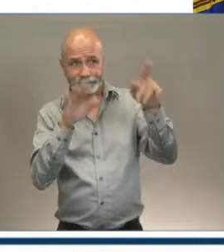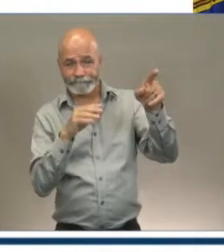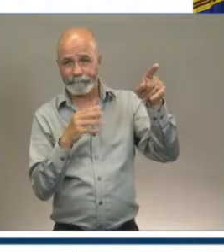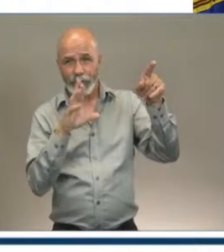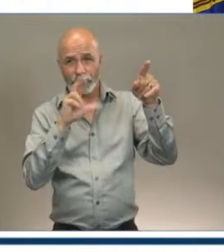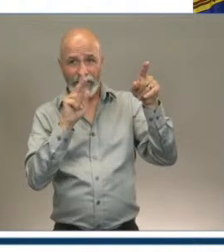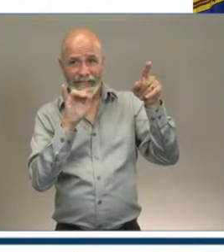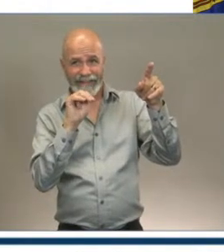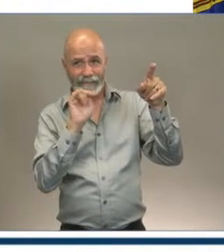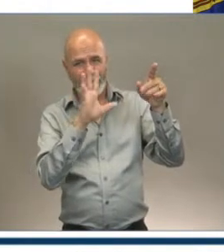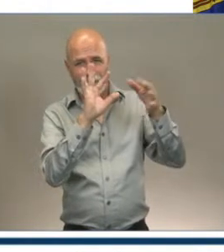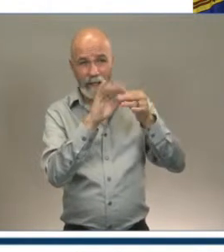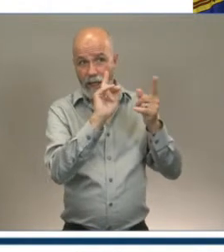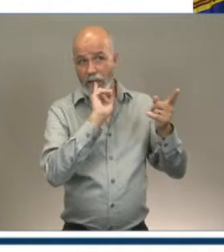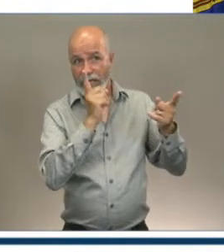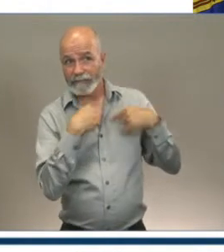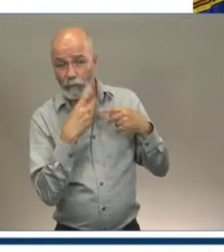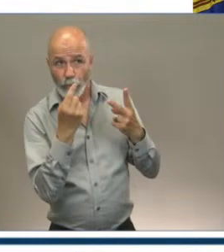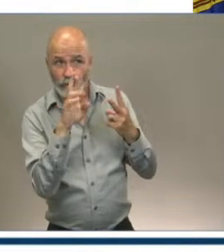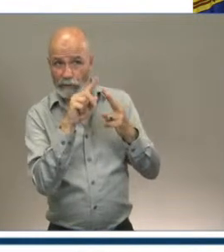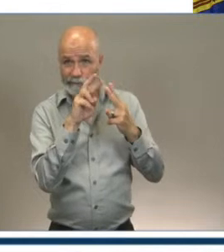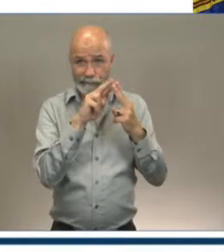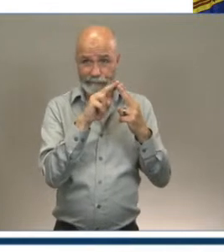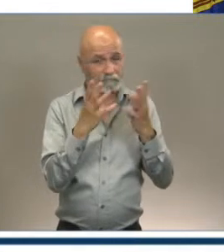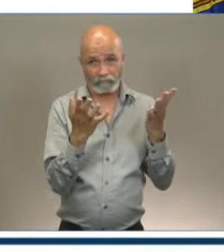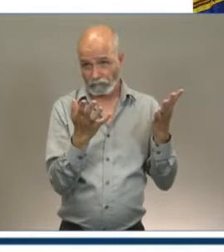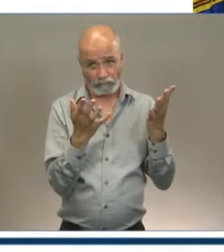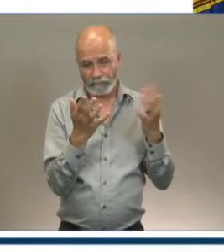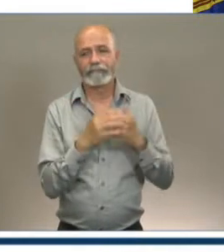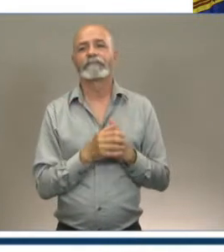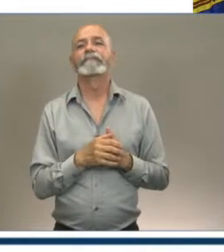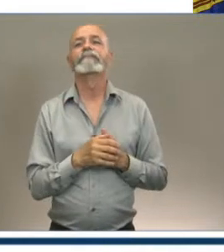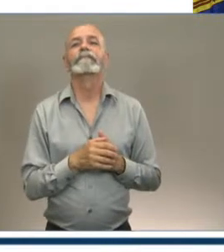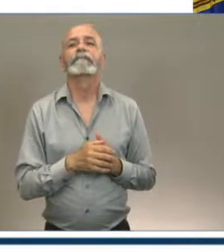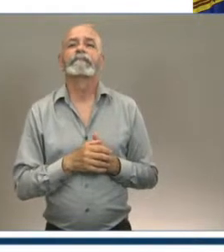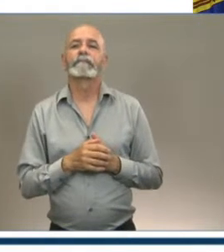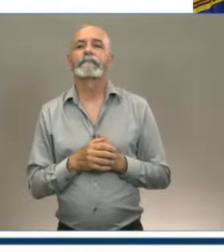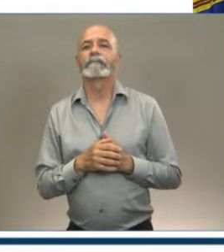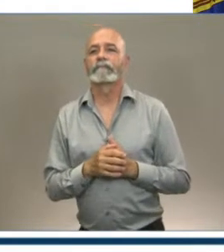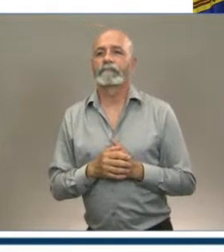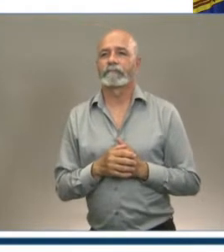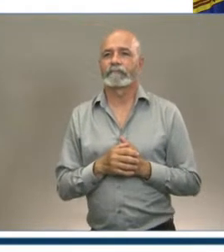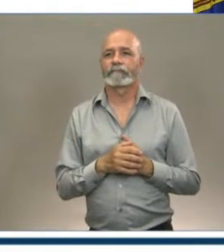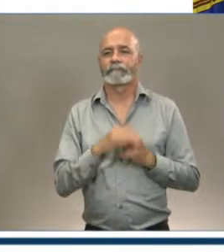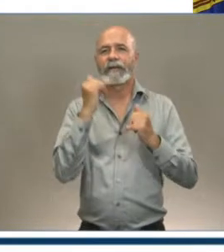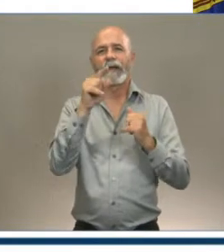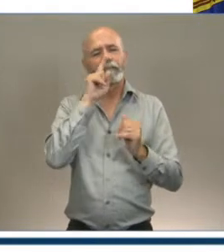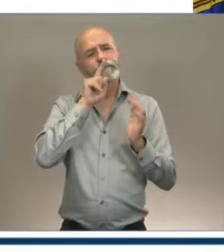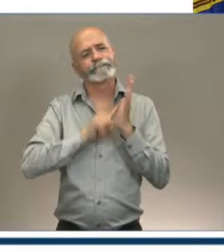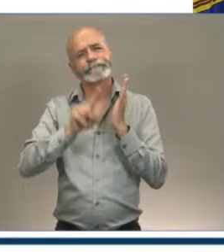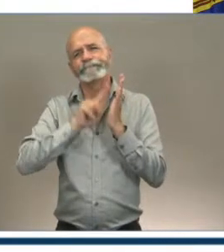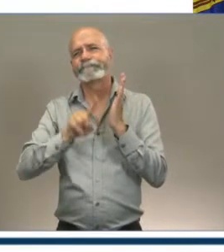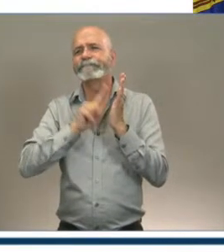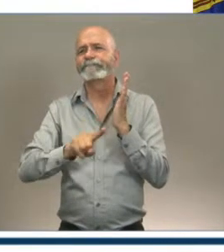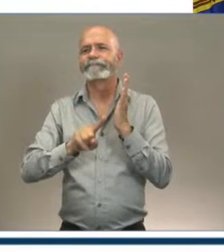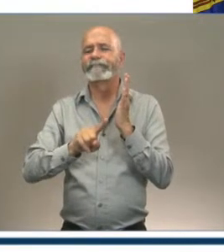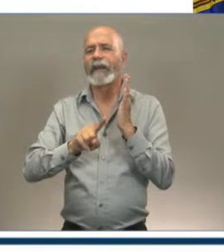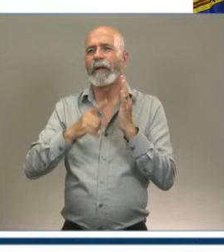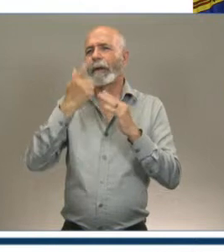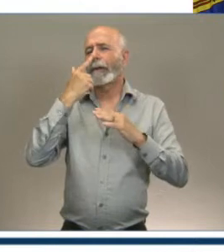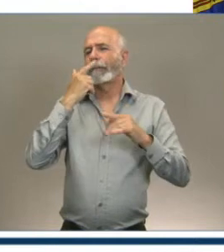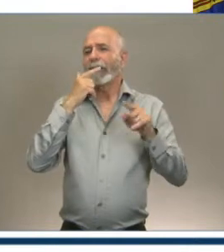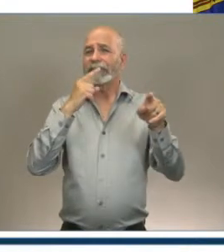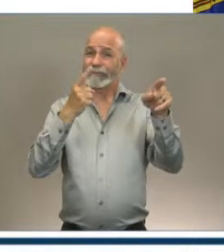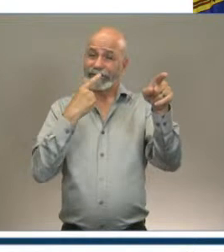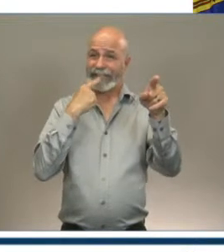Strang, you may want to. I'm not sure who's best positioned to, but we're examining the possible timelines of these restrictions. Now, I know you just laid